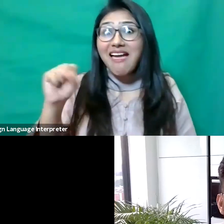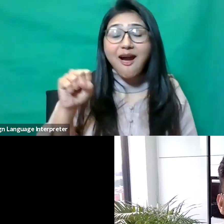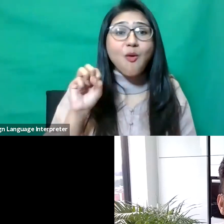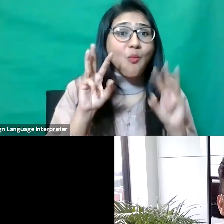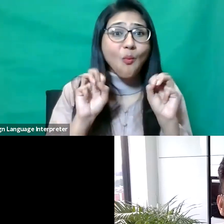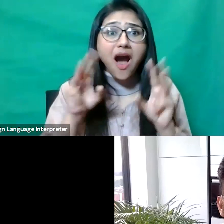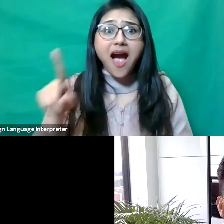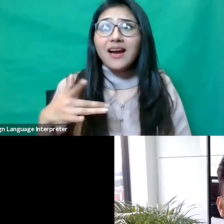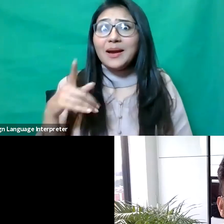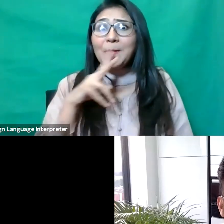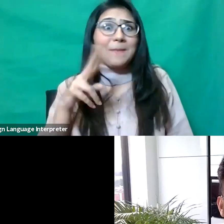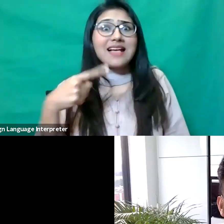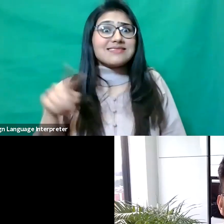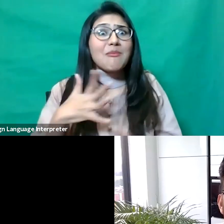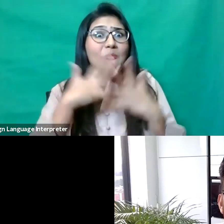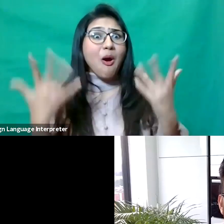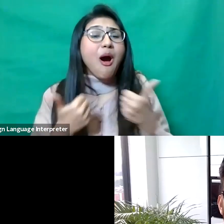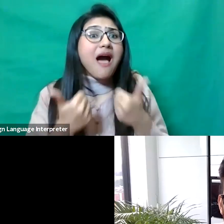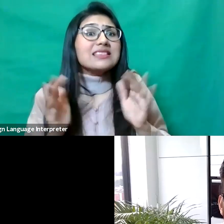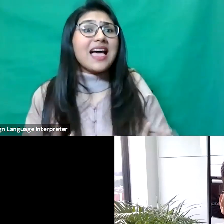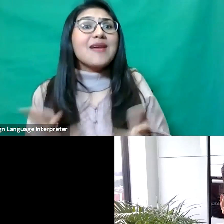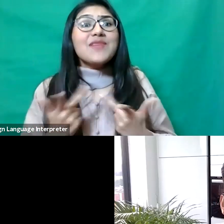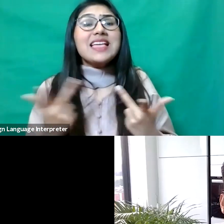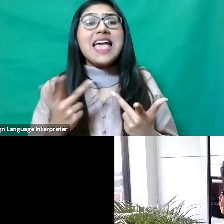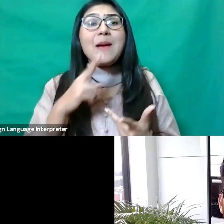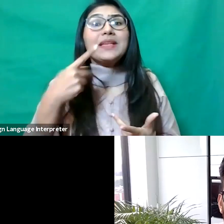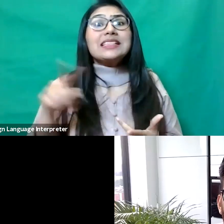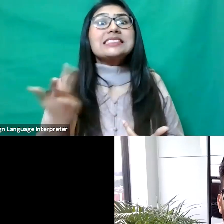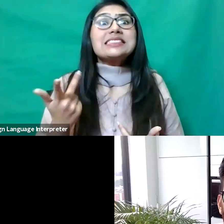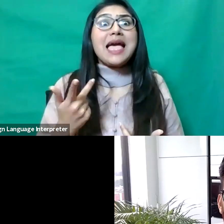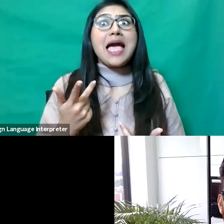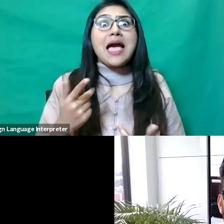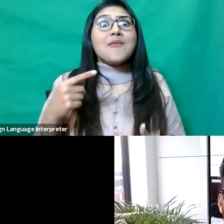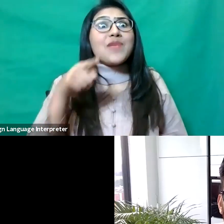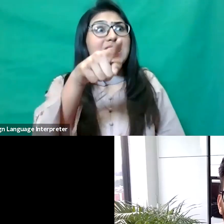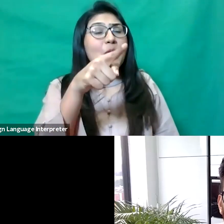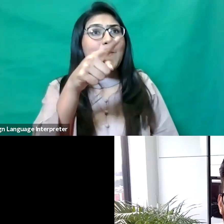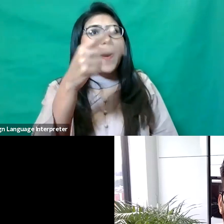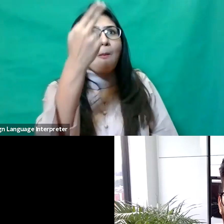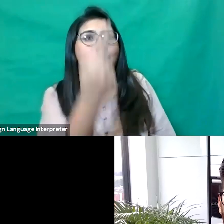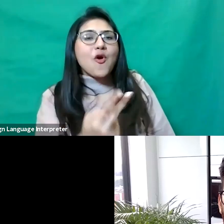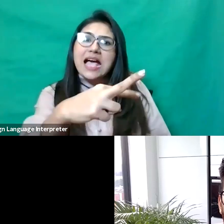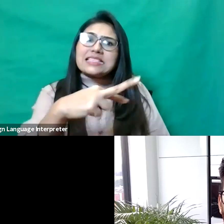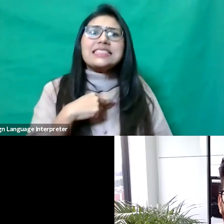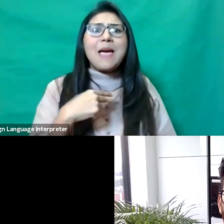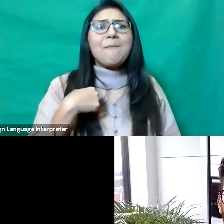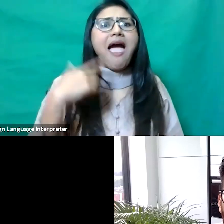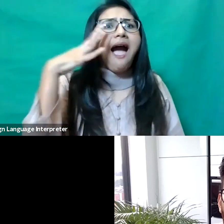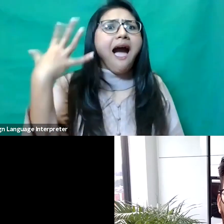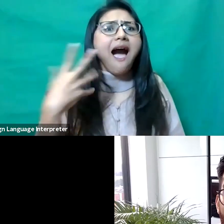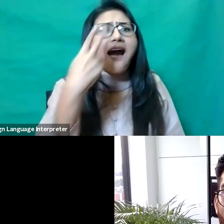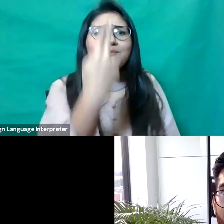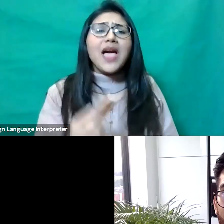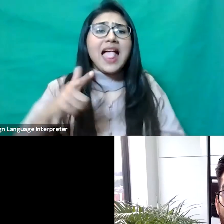you so much. And it's so interesting to see how it actually relates to my story. Just like you said, that everyone's story